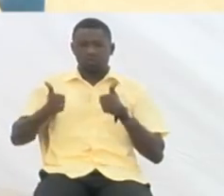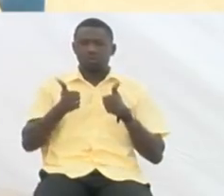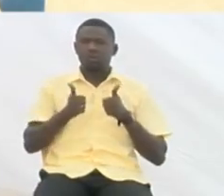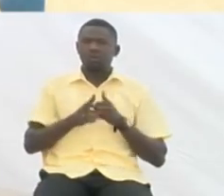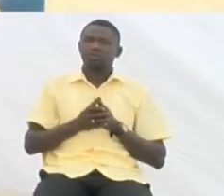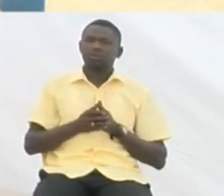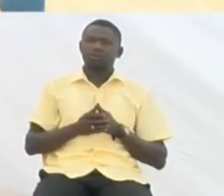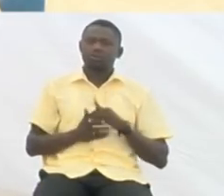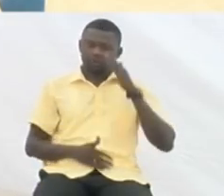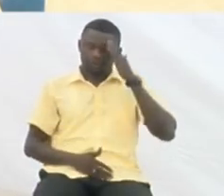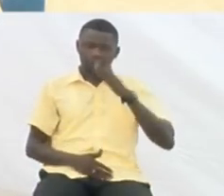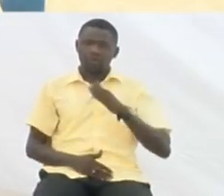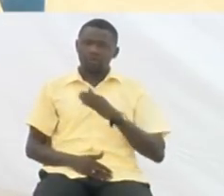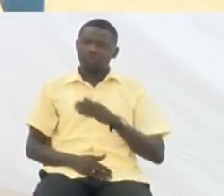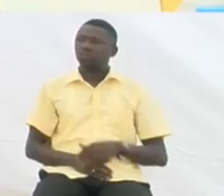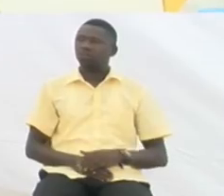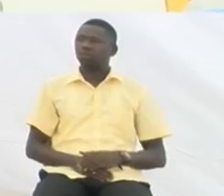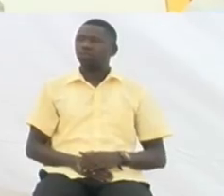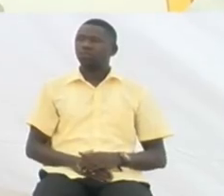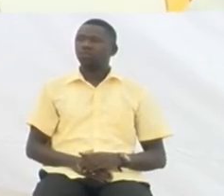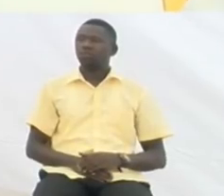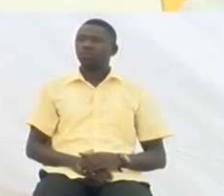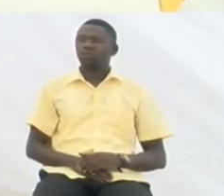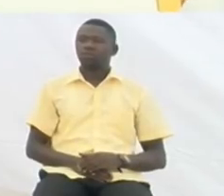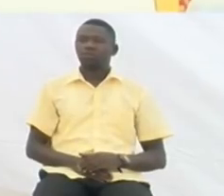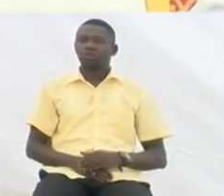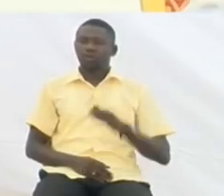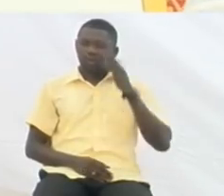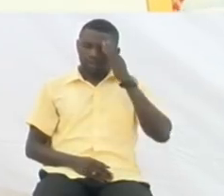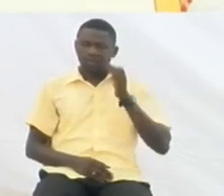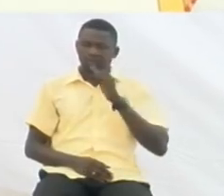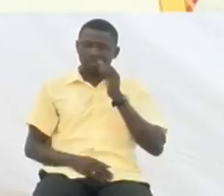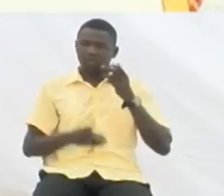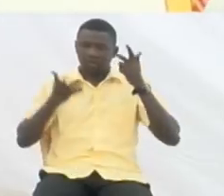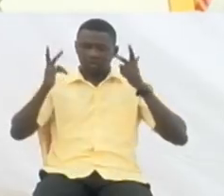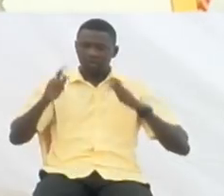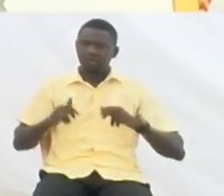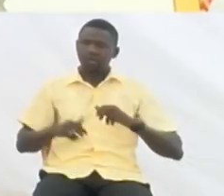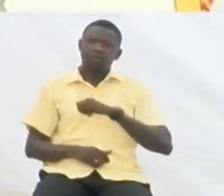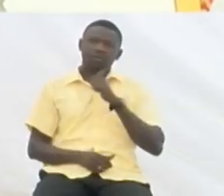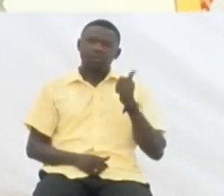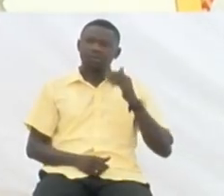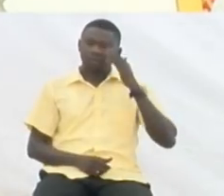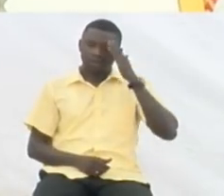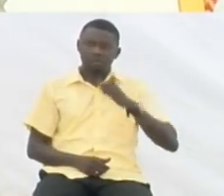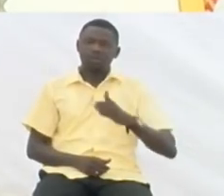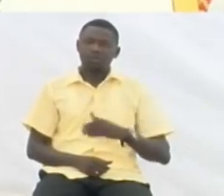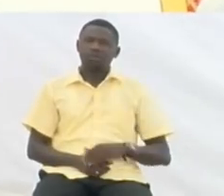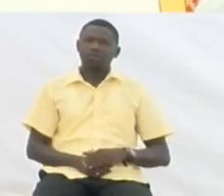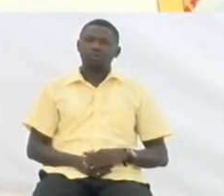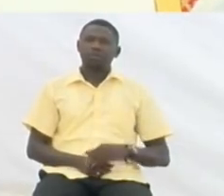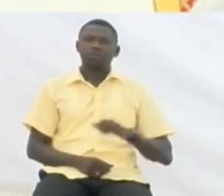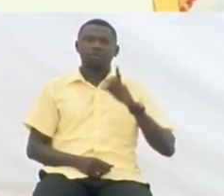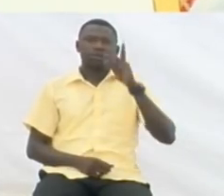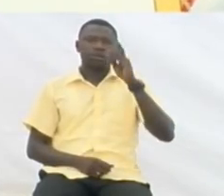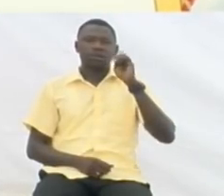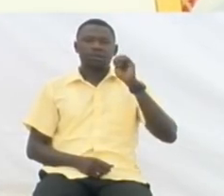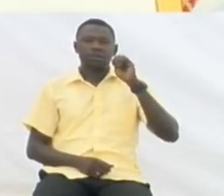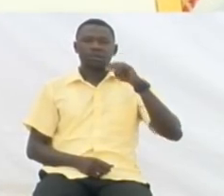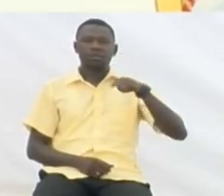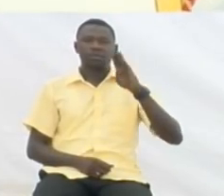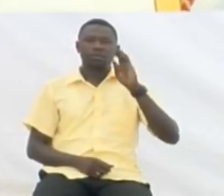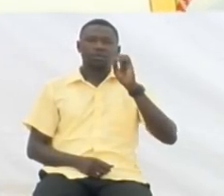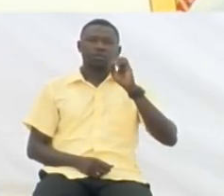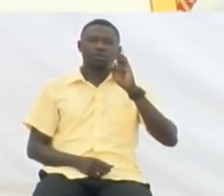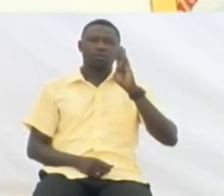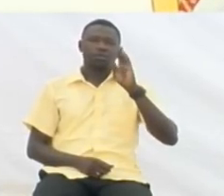Bismillah. Allah baraka. Thank you. Thank you very much, Chairman Council, and thank you, Mr. Bojang. We will